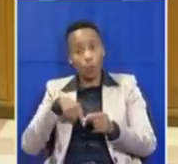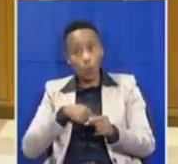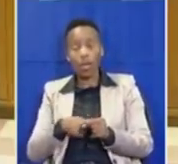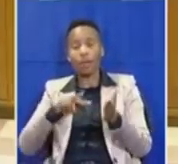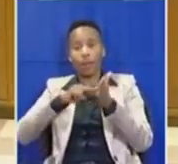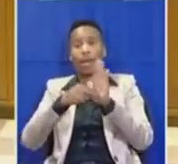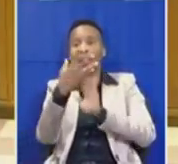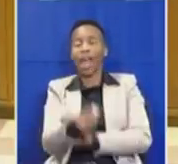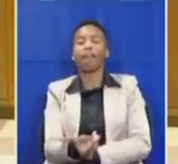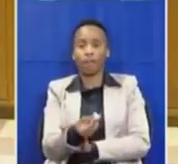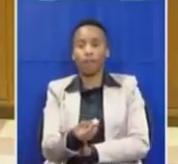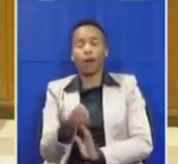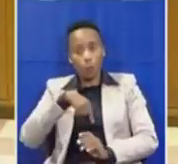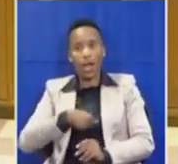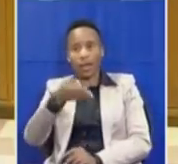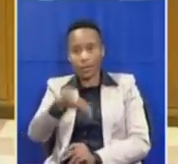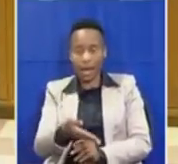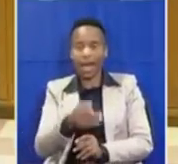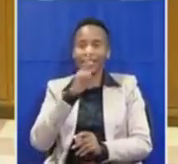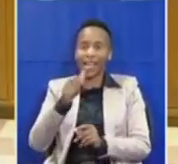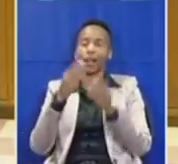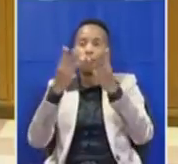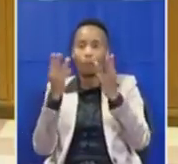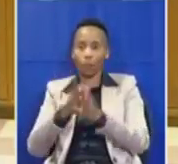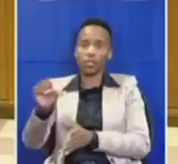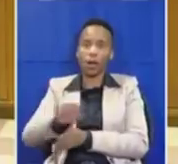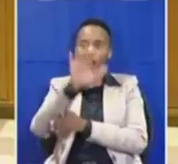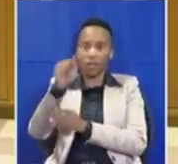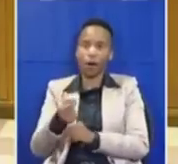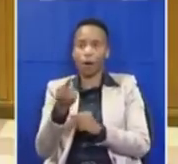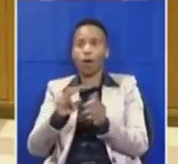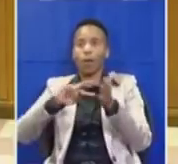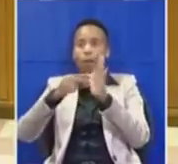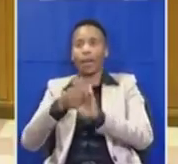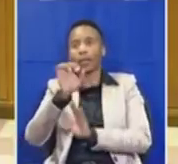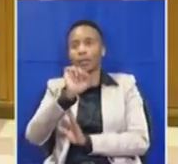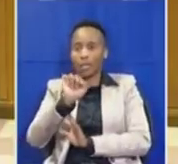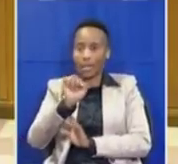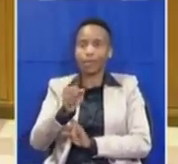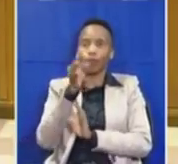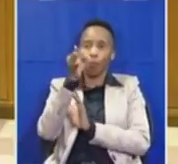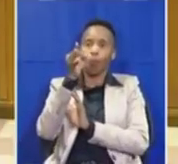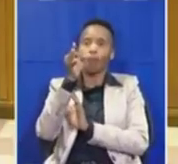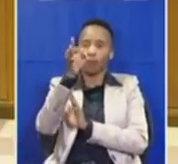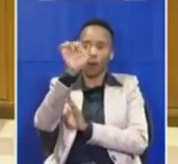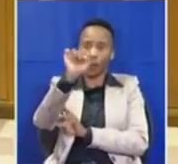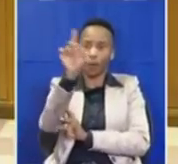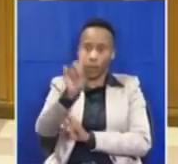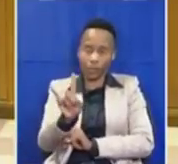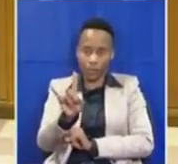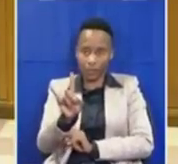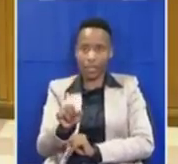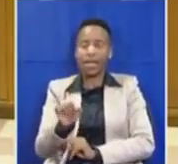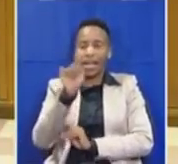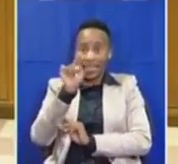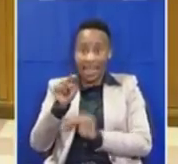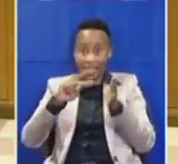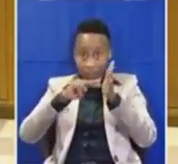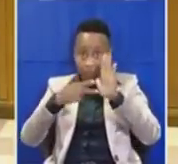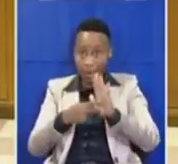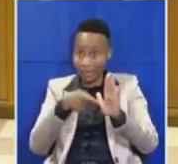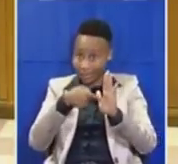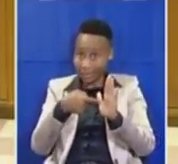that's what we are here to table to tell the people of South Africa about their tomorrow. And it's that plan that is in fact